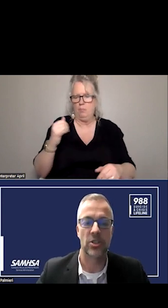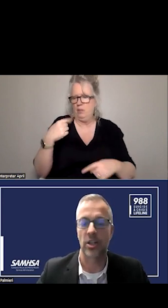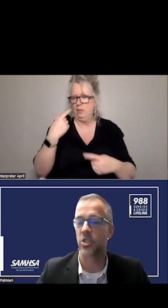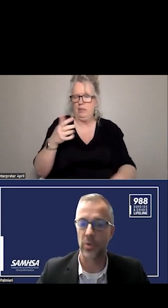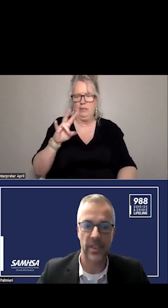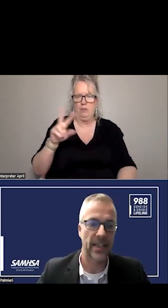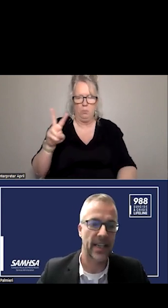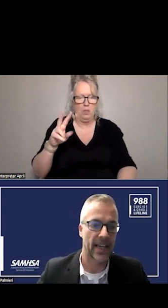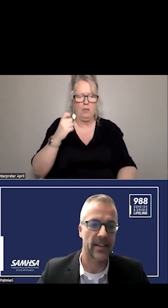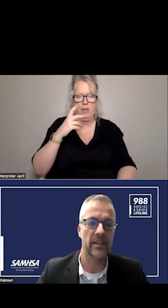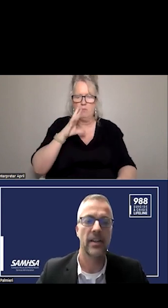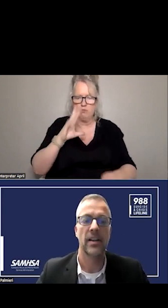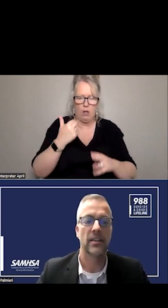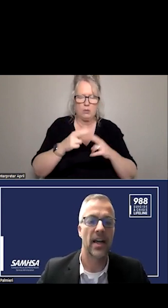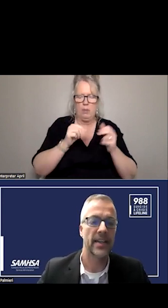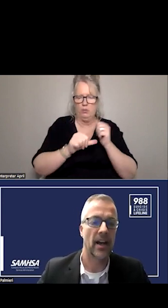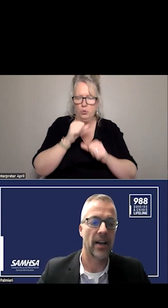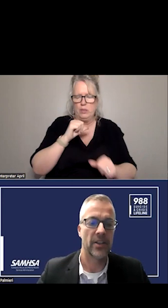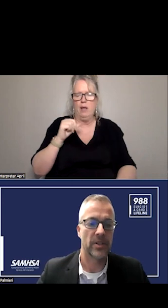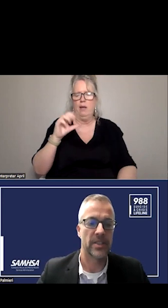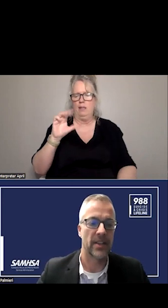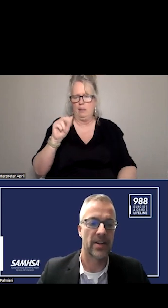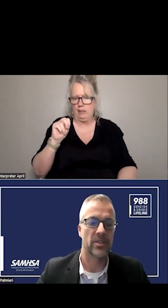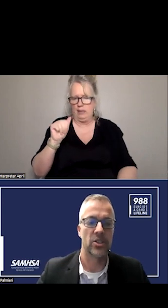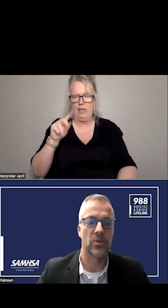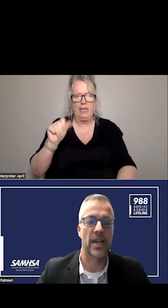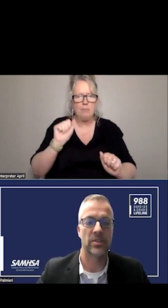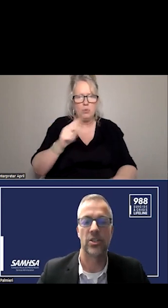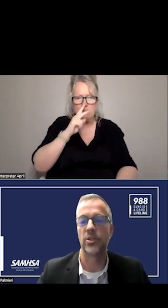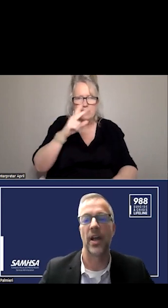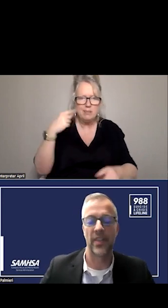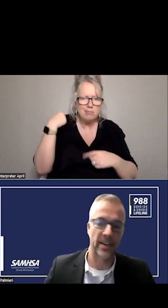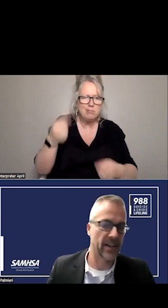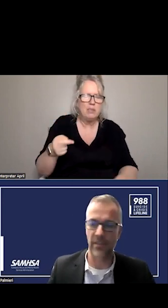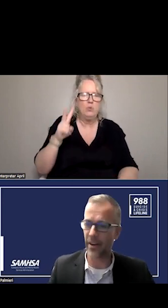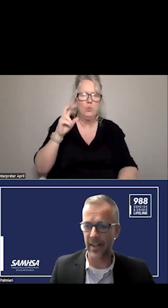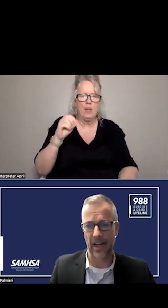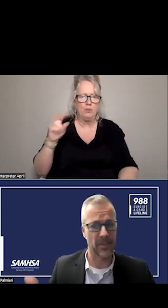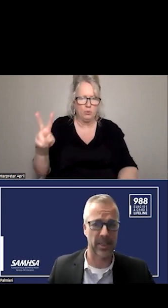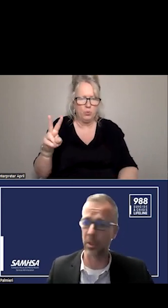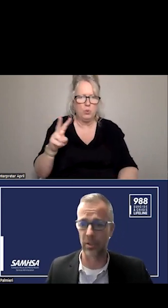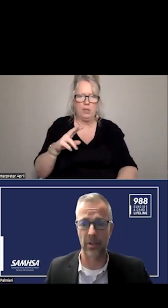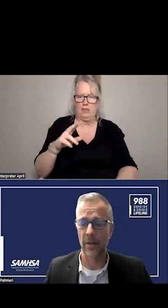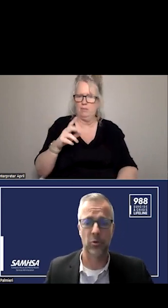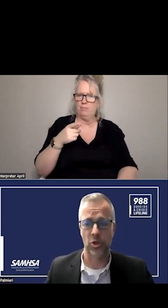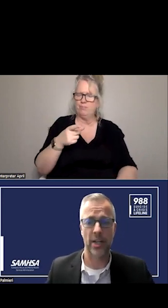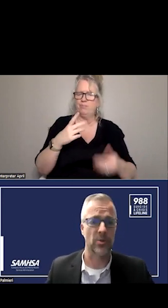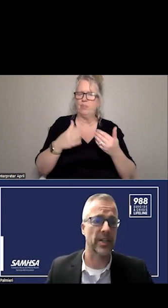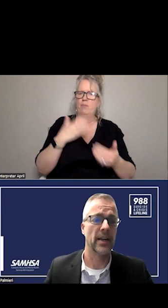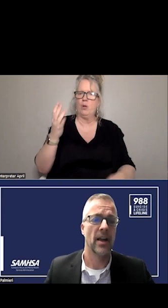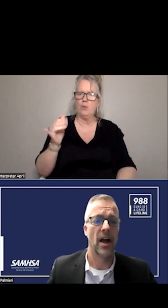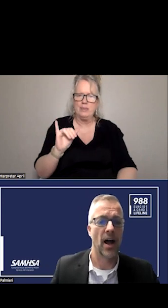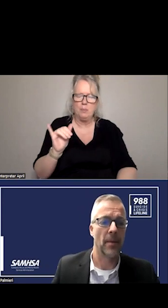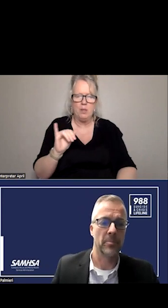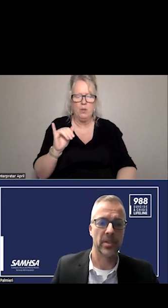had the Talk Suicide Canada line that you can see there since 2002. And then in a very kind of similar